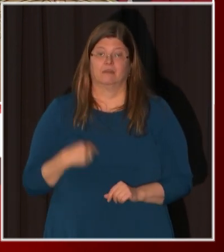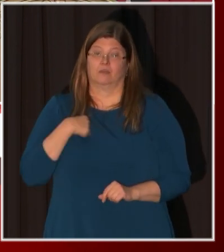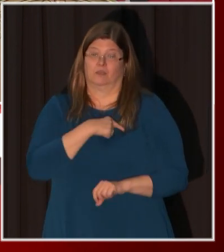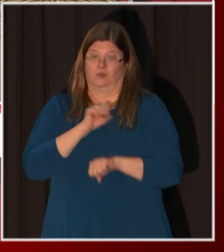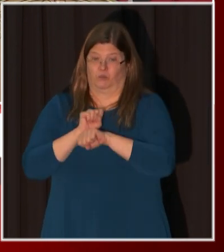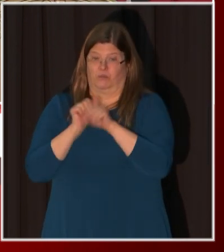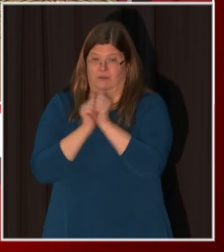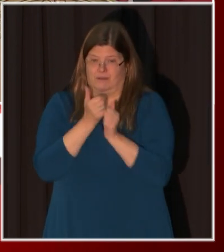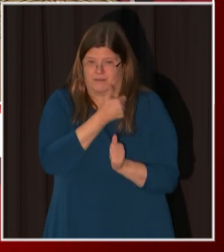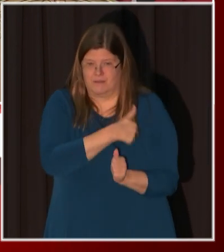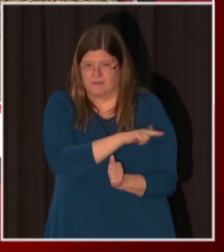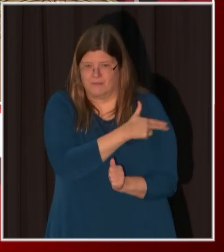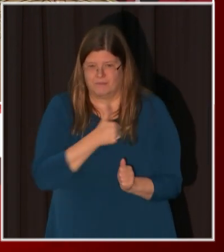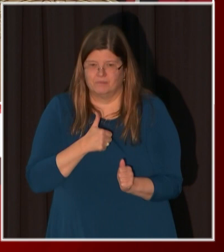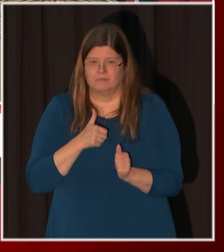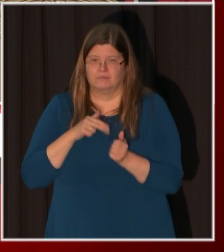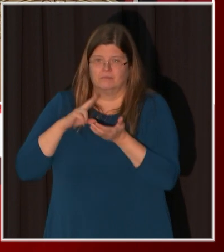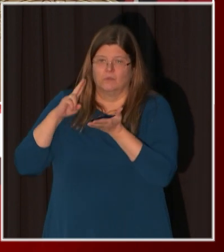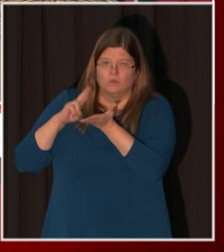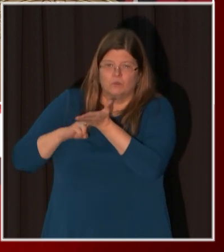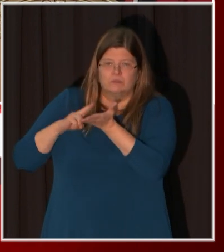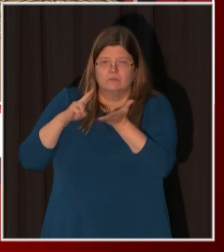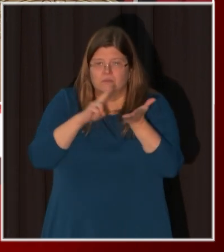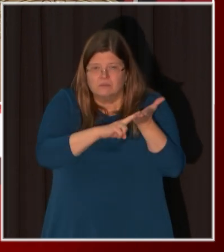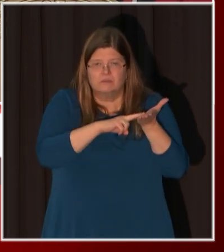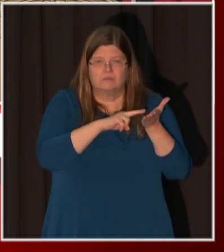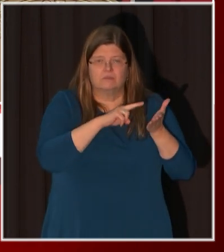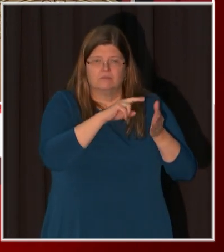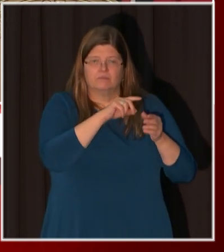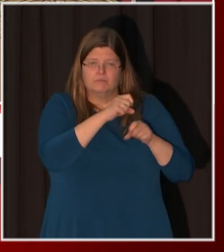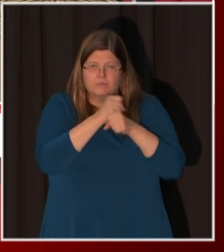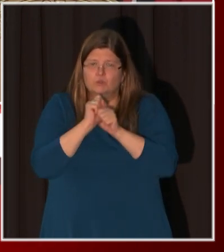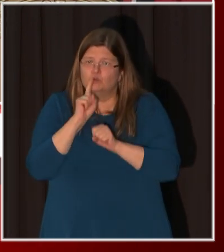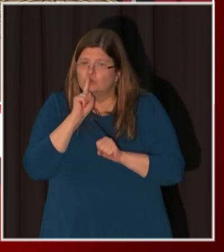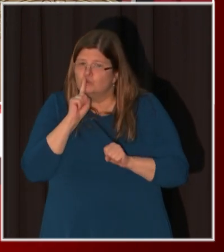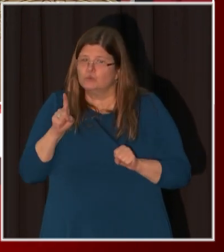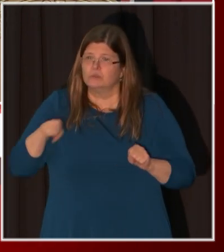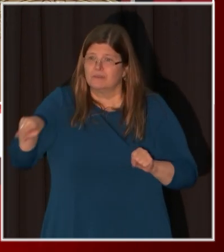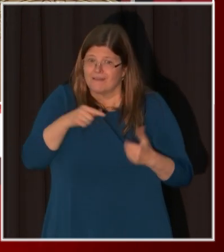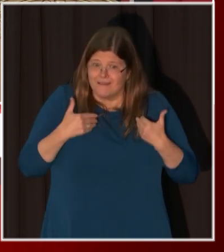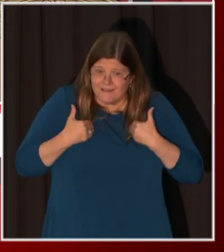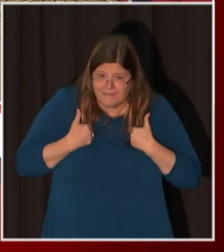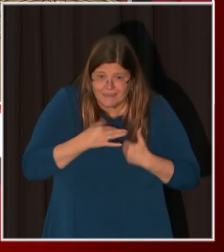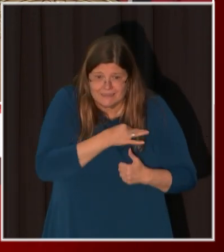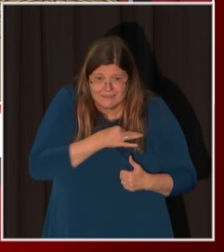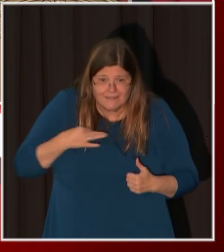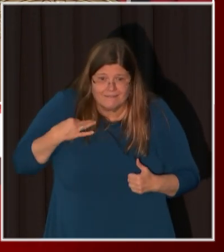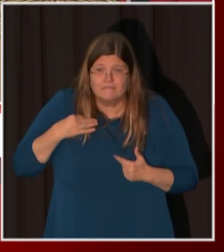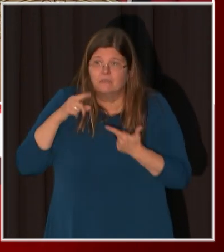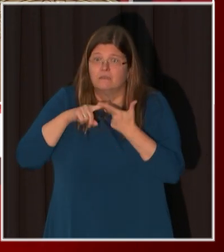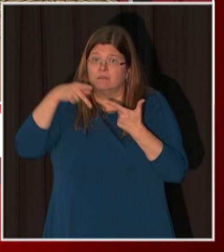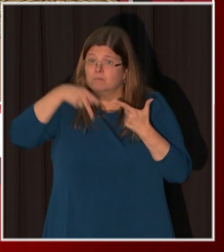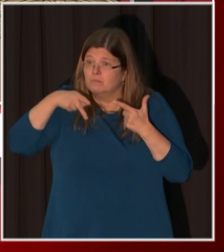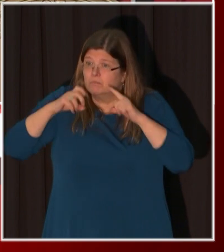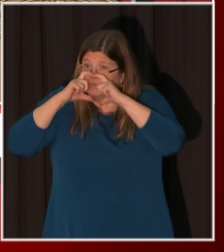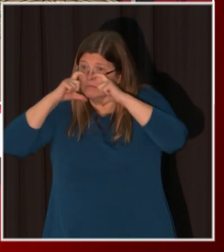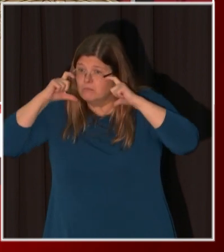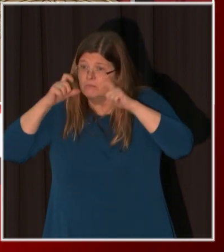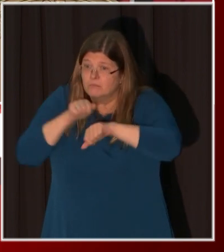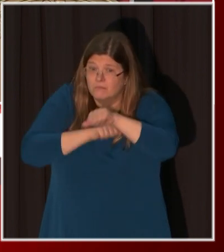contracts to make sure that we have the staff, PPE, and equipment necessary to operate these